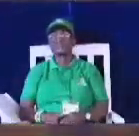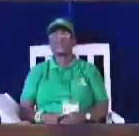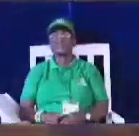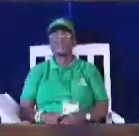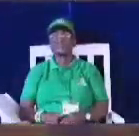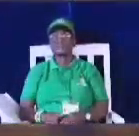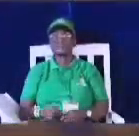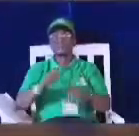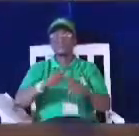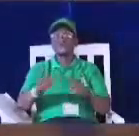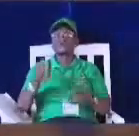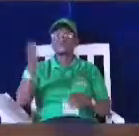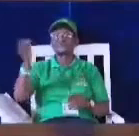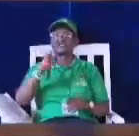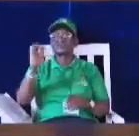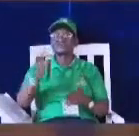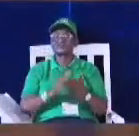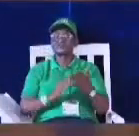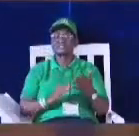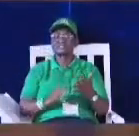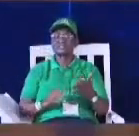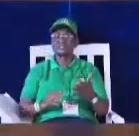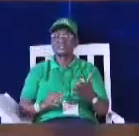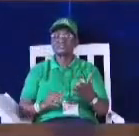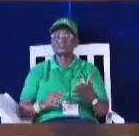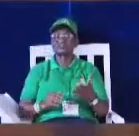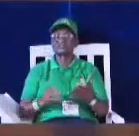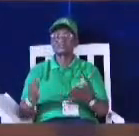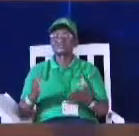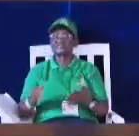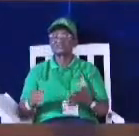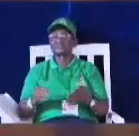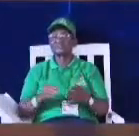May I see something beyond that?